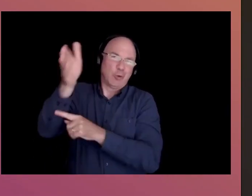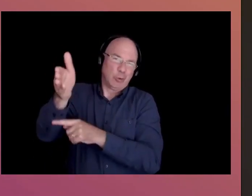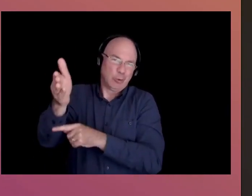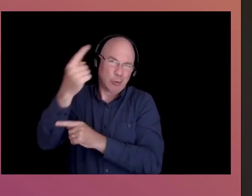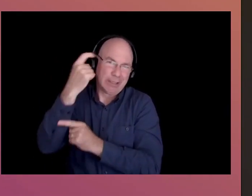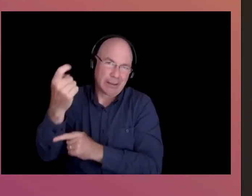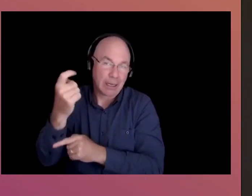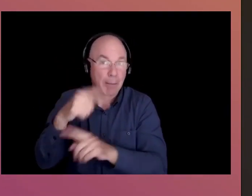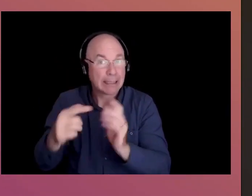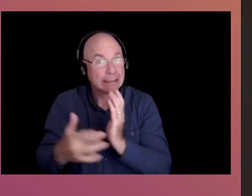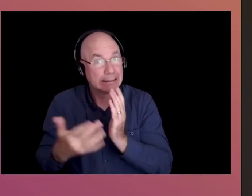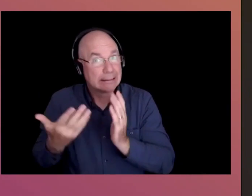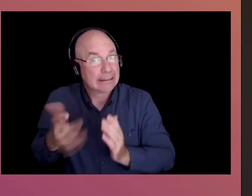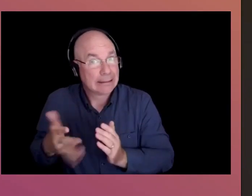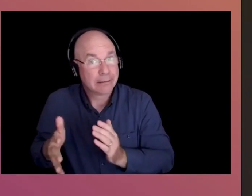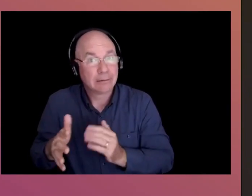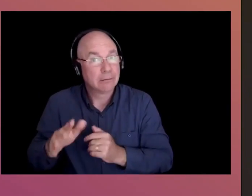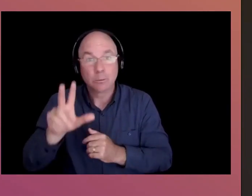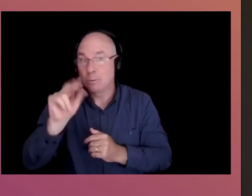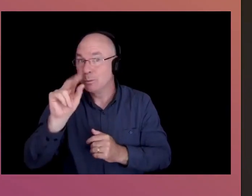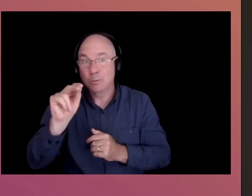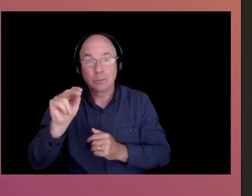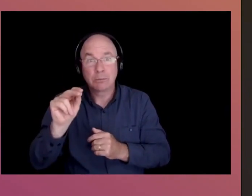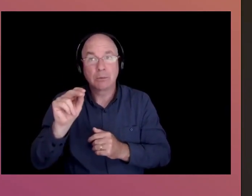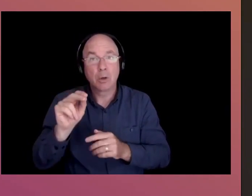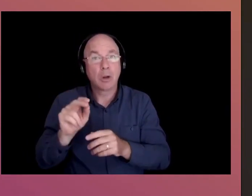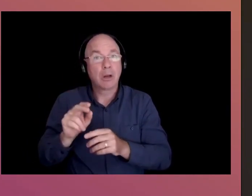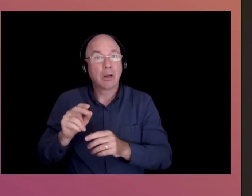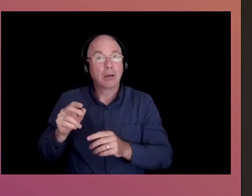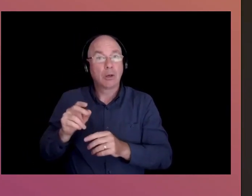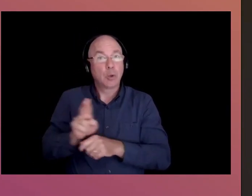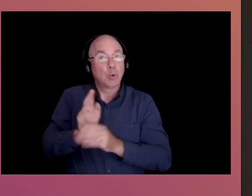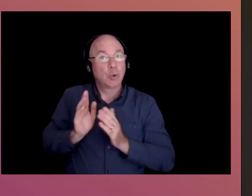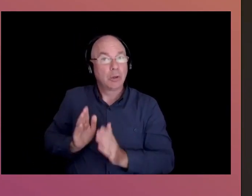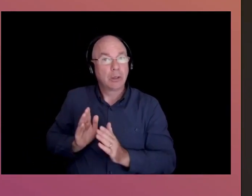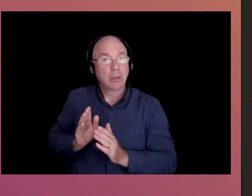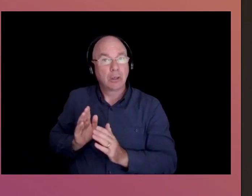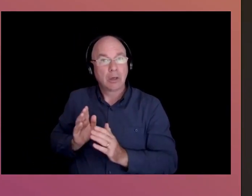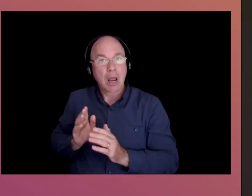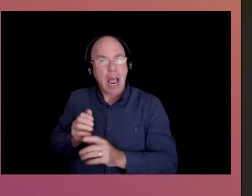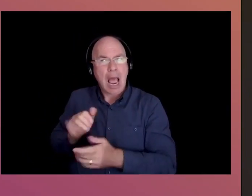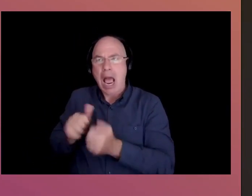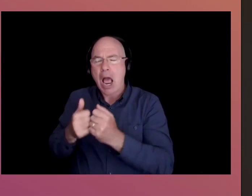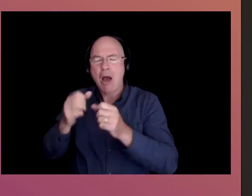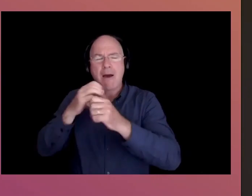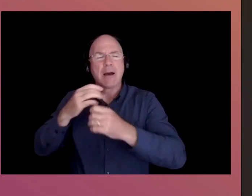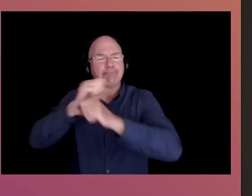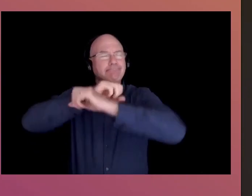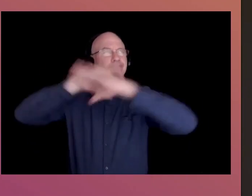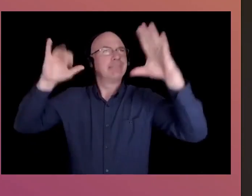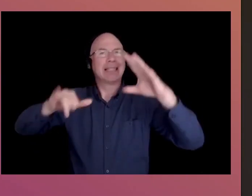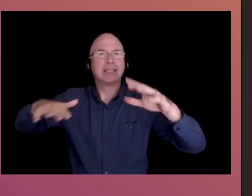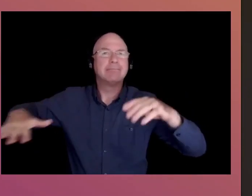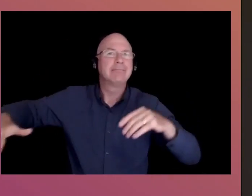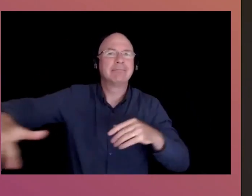We also have to think about how users will perceive surrounding world. Like, you know, if we say